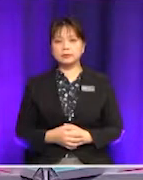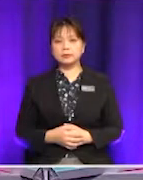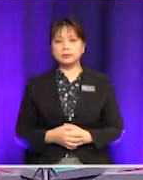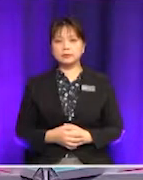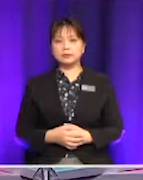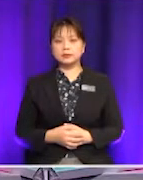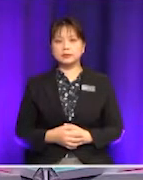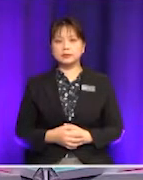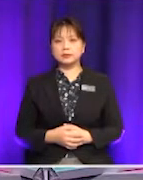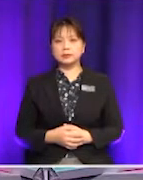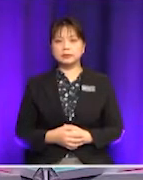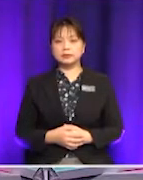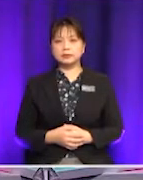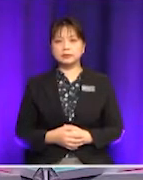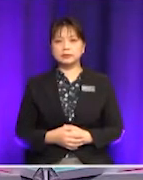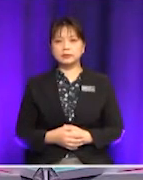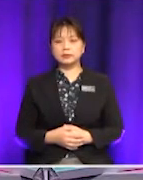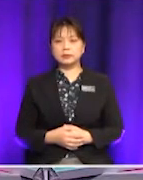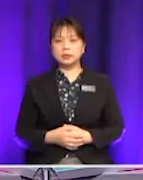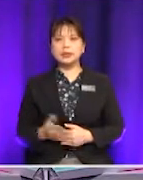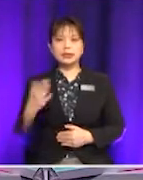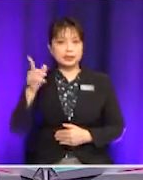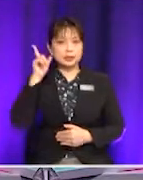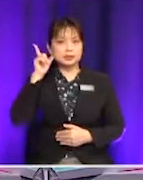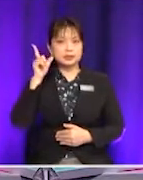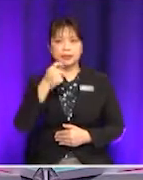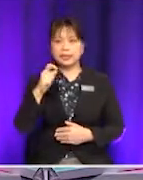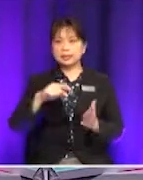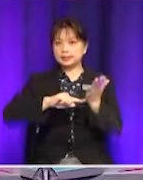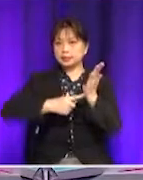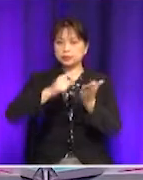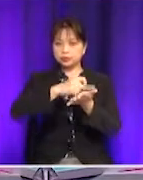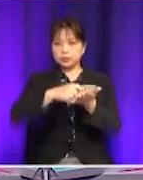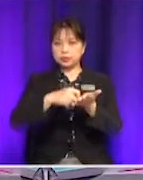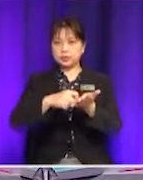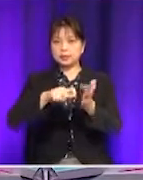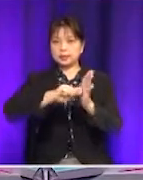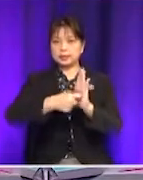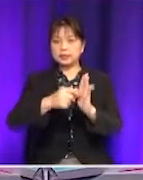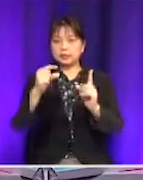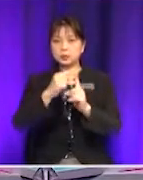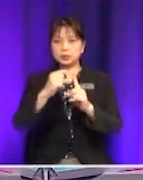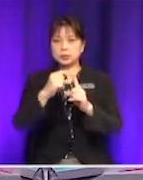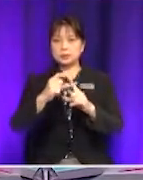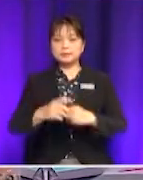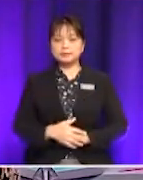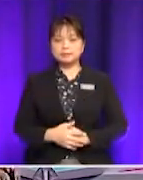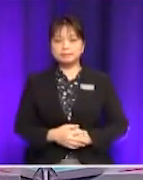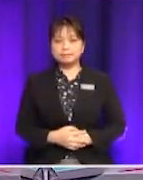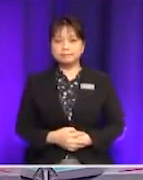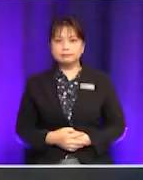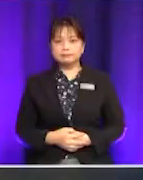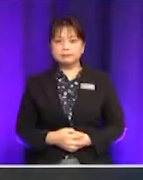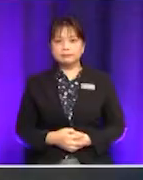Diana. All right, now let us listen to the audio and start jotting down the keywords from the audio, guys. All right, so let us begin. All